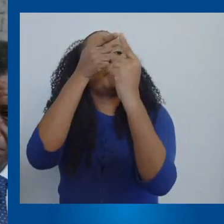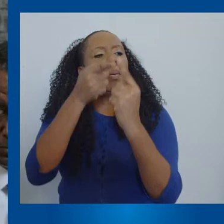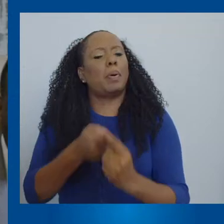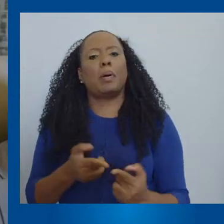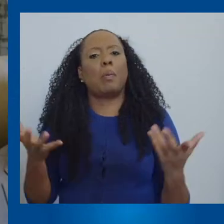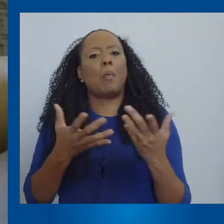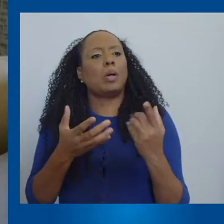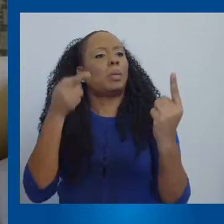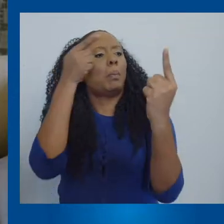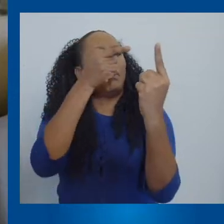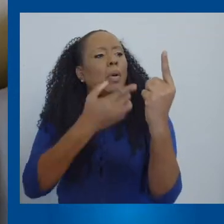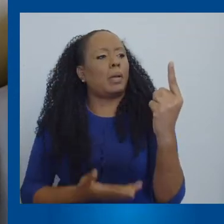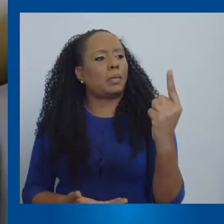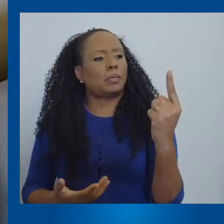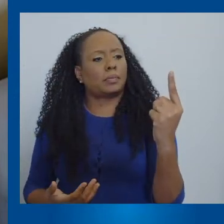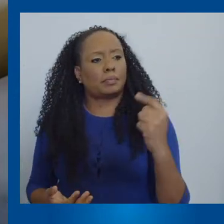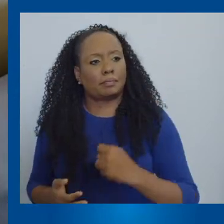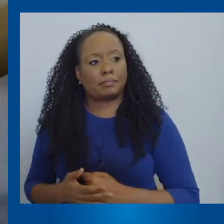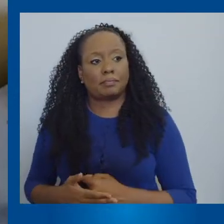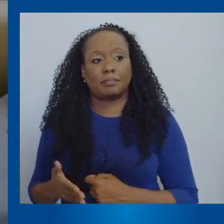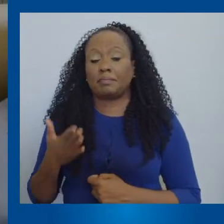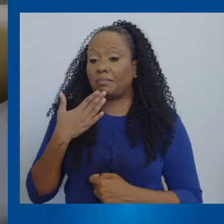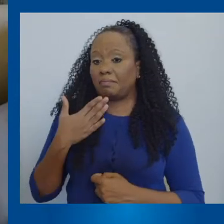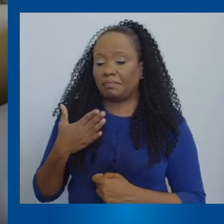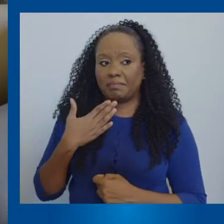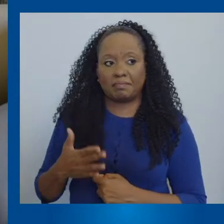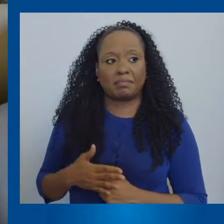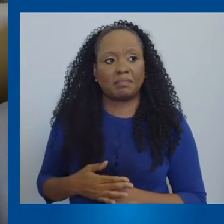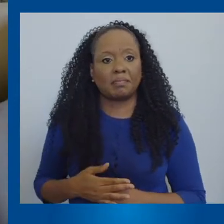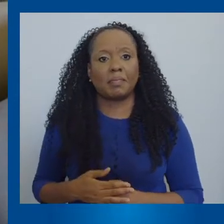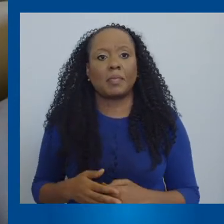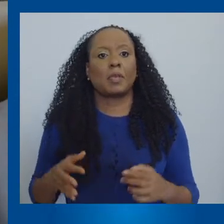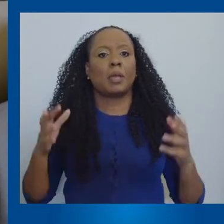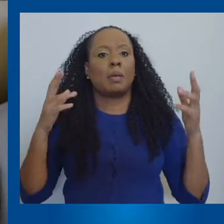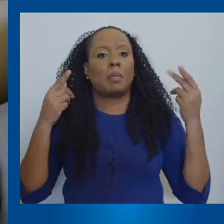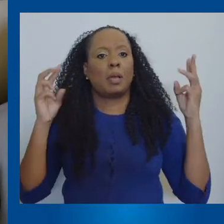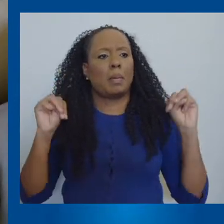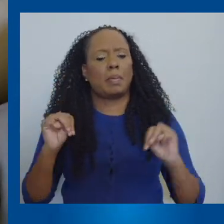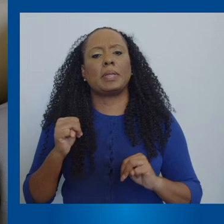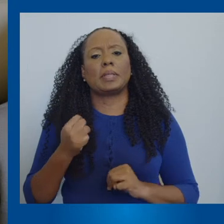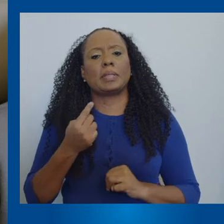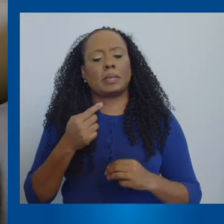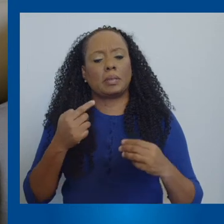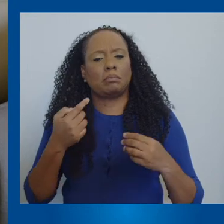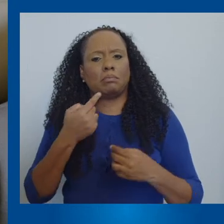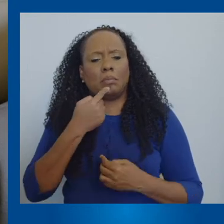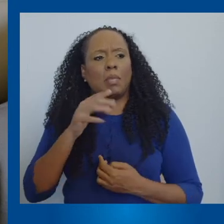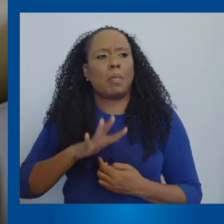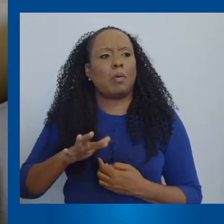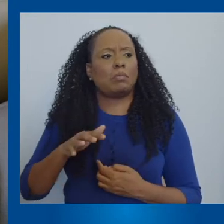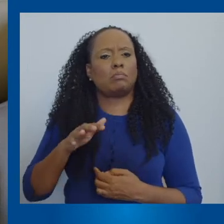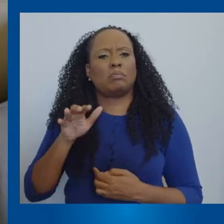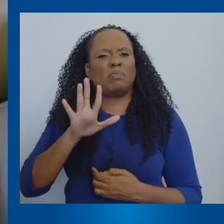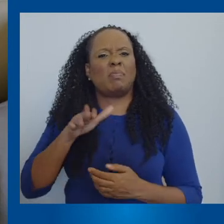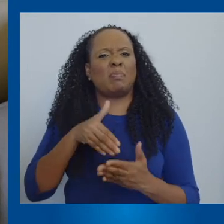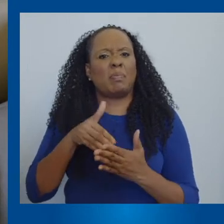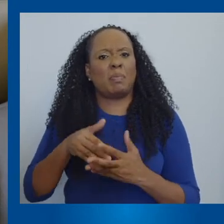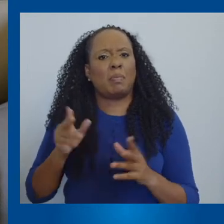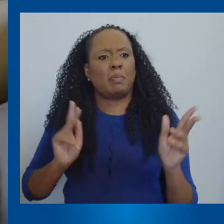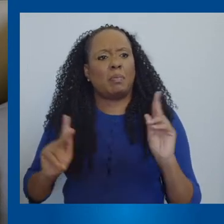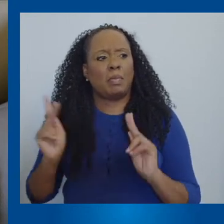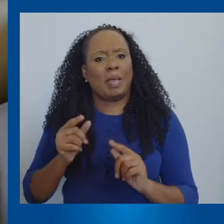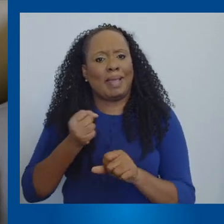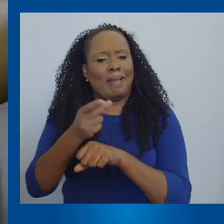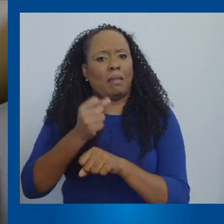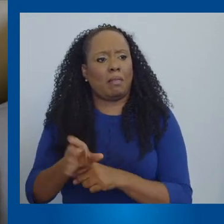Thank you for that question. As Prime Minister Motley has pointed out, close to 5 million people a year lose their lives